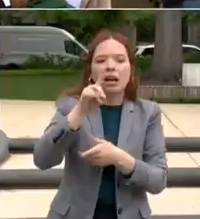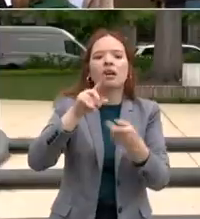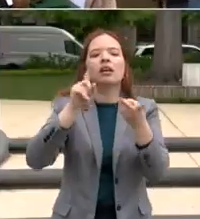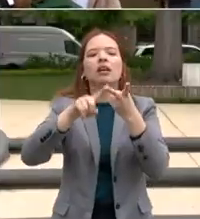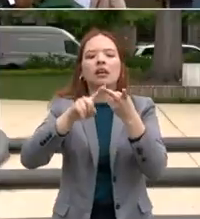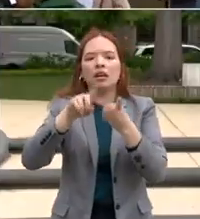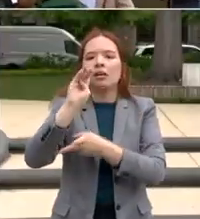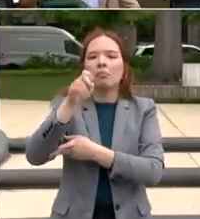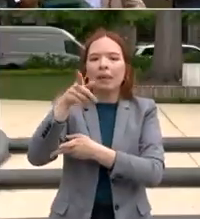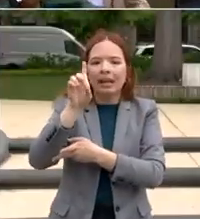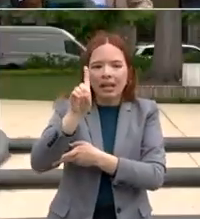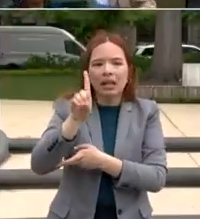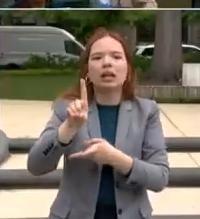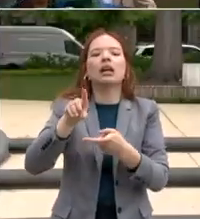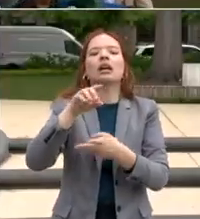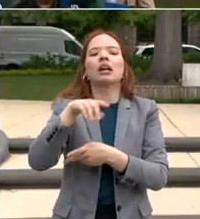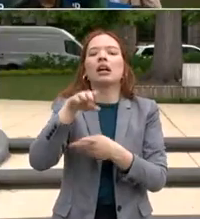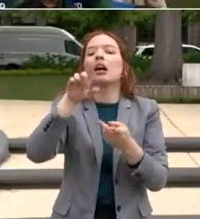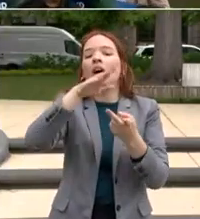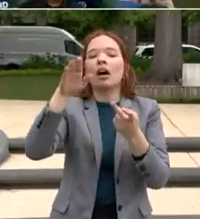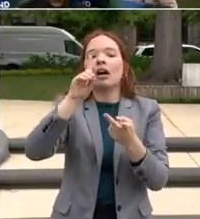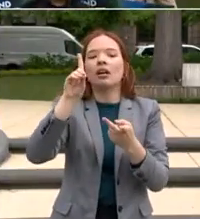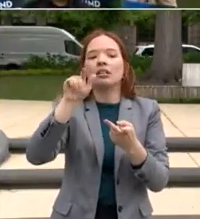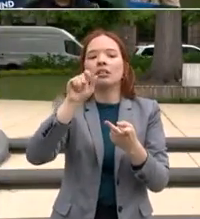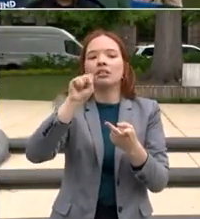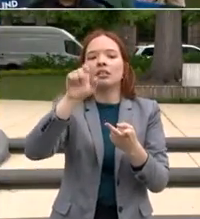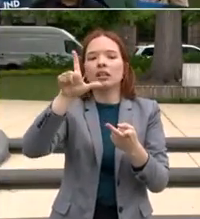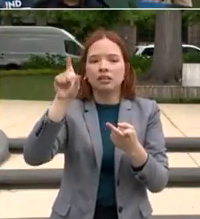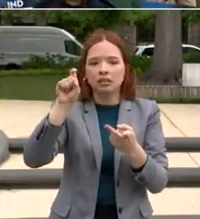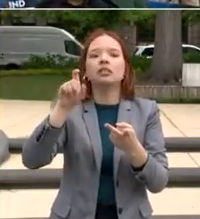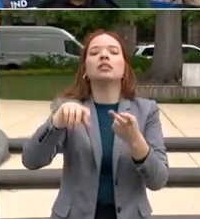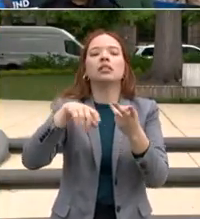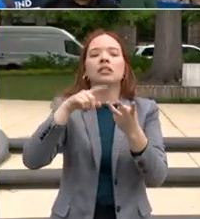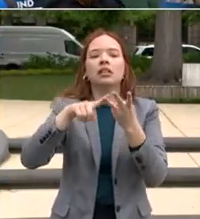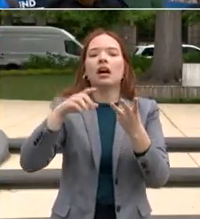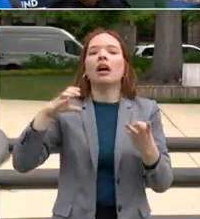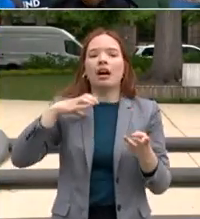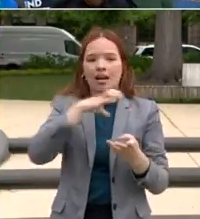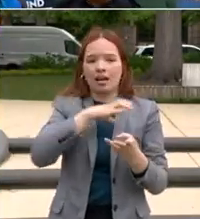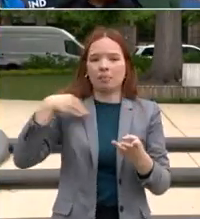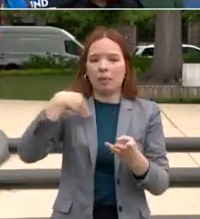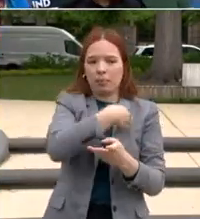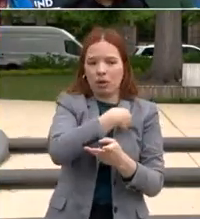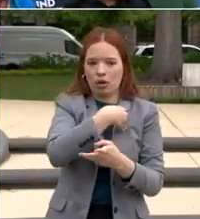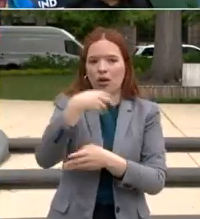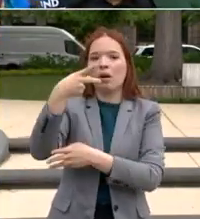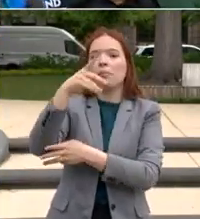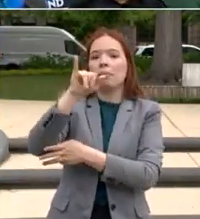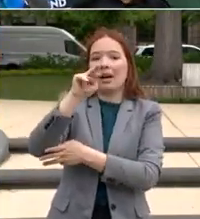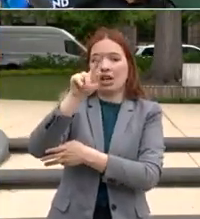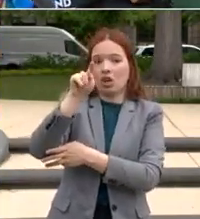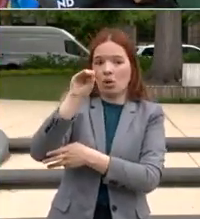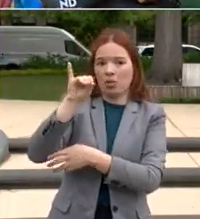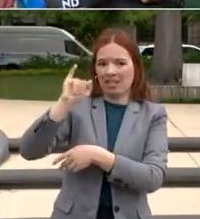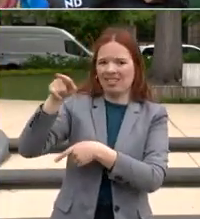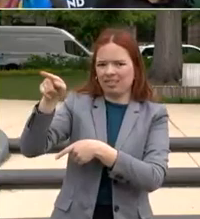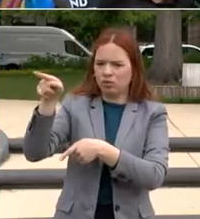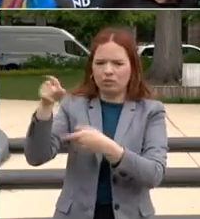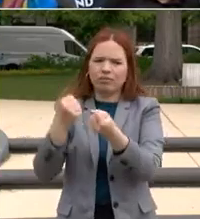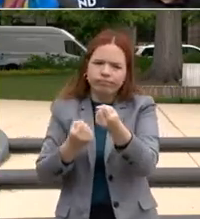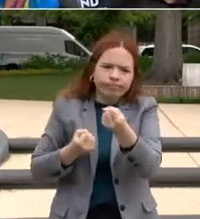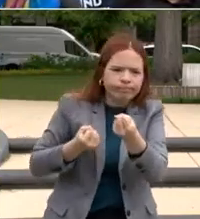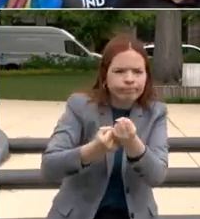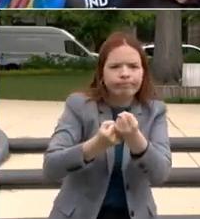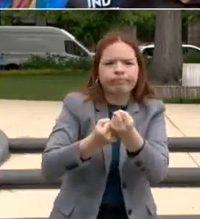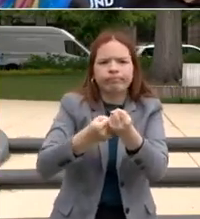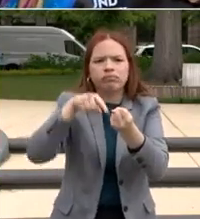Office, DDOT, Councilmember Pinto, and for many of you all for supporting the Golden Triangle program, Grow